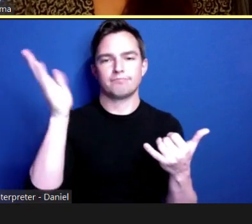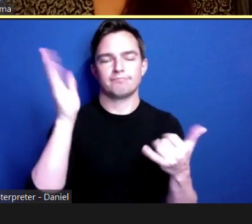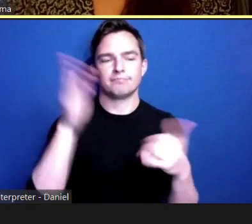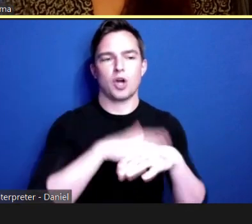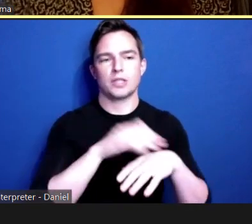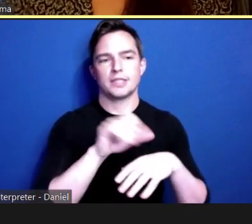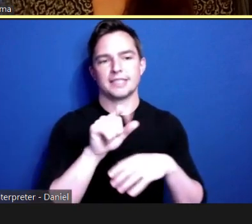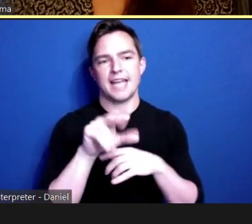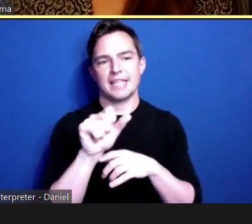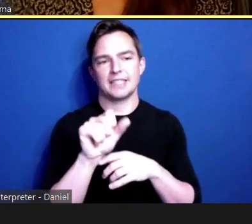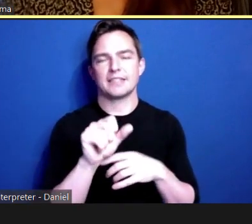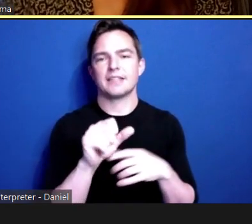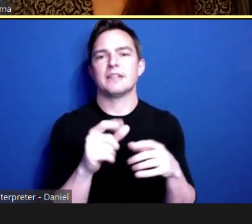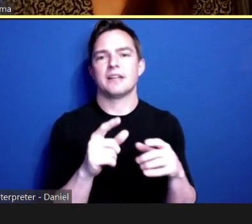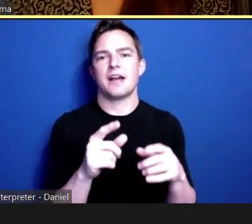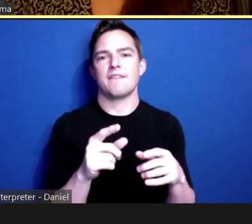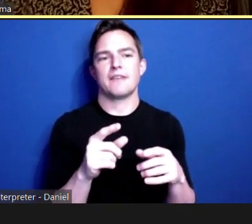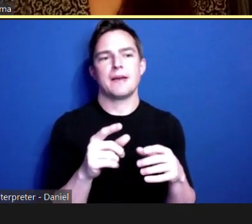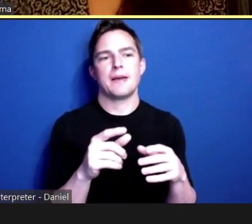of meeting